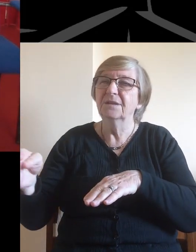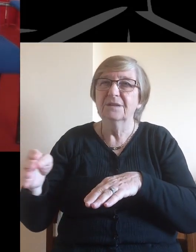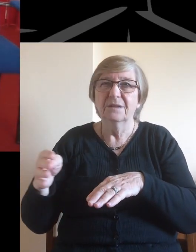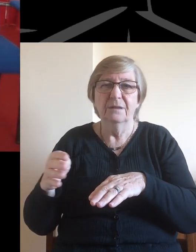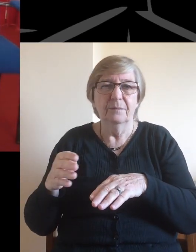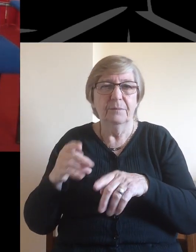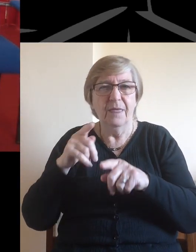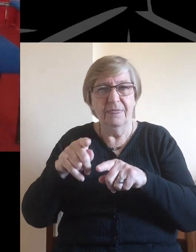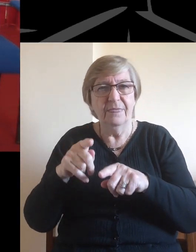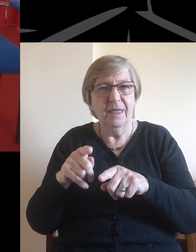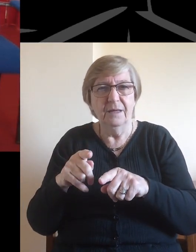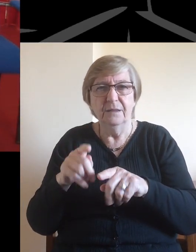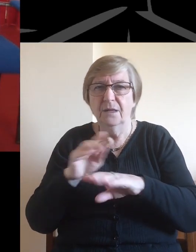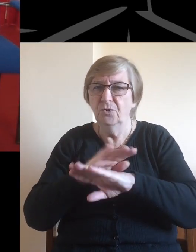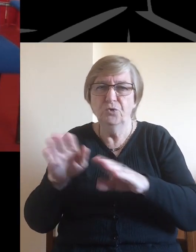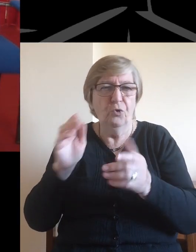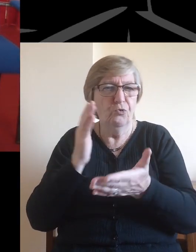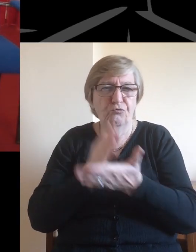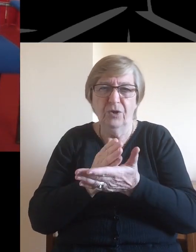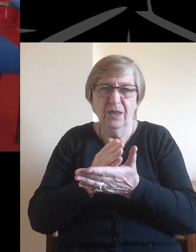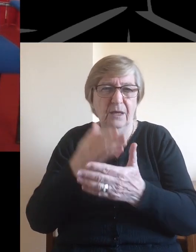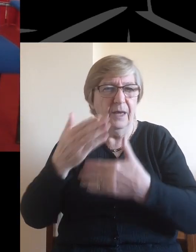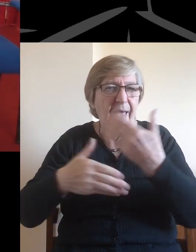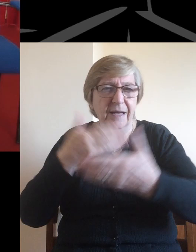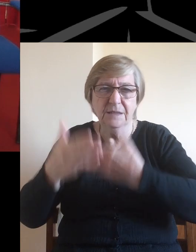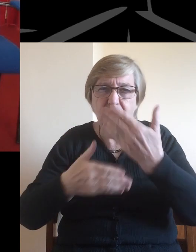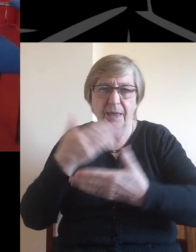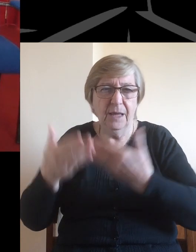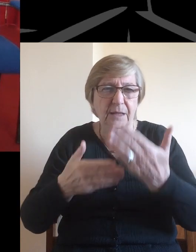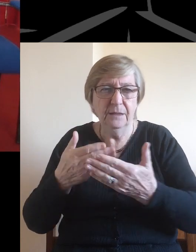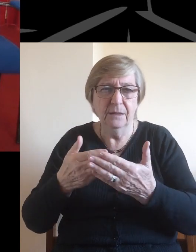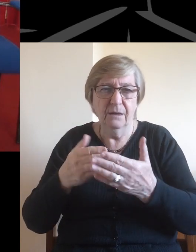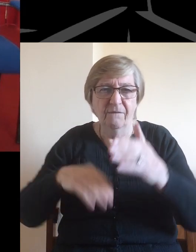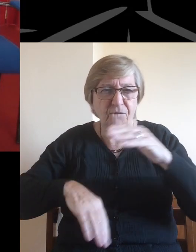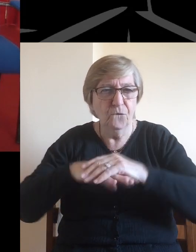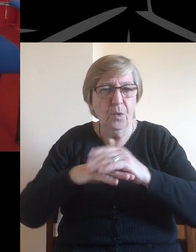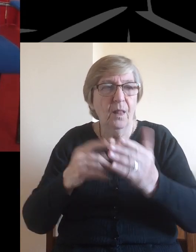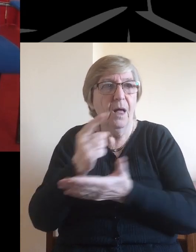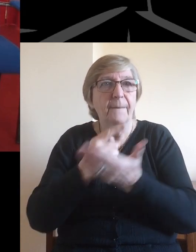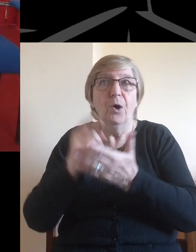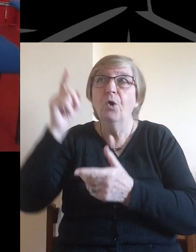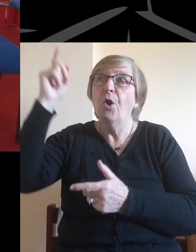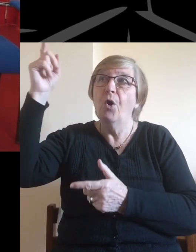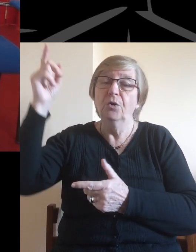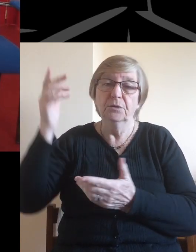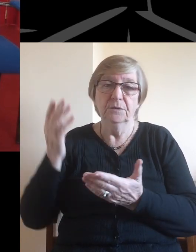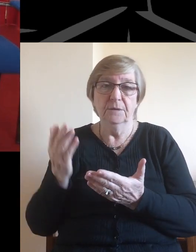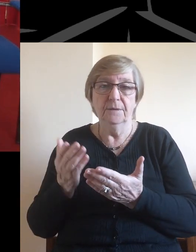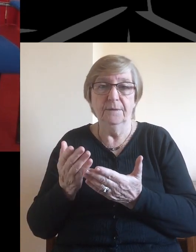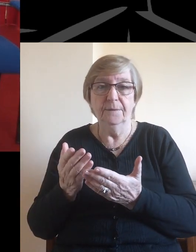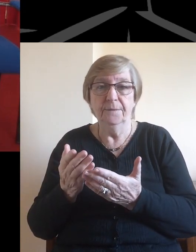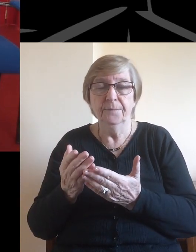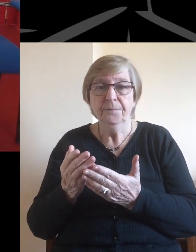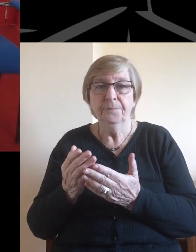that experience of something numinous doesn't describe to us who God is or what he wants.